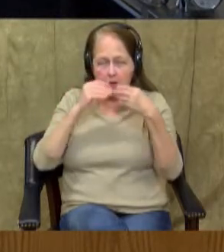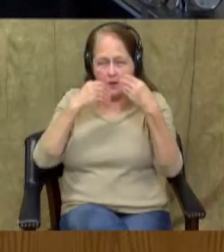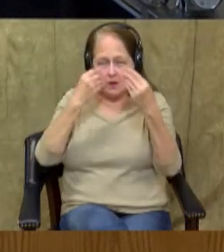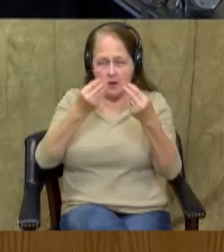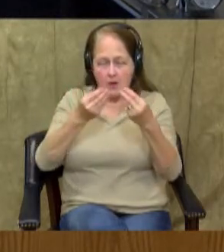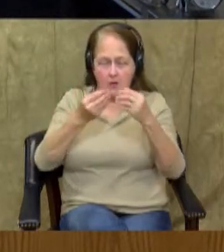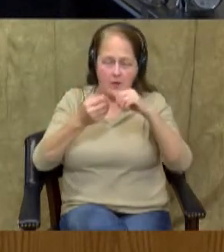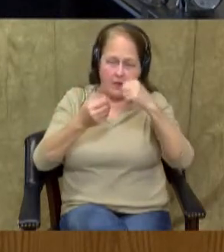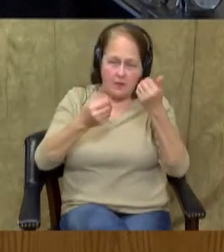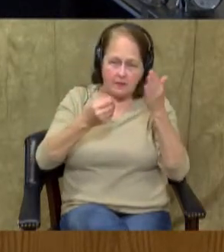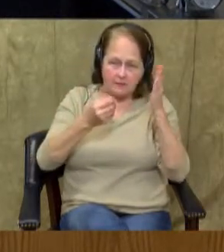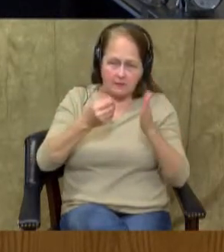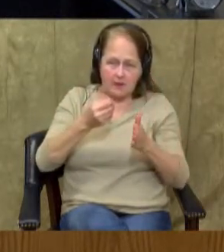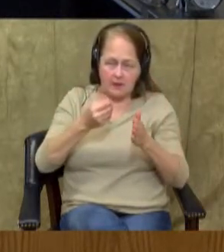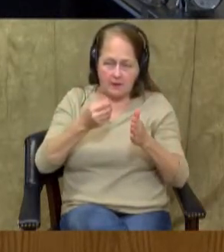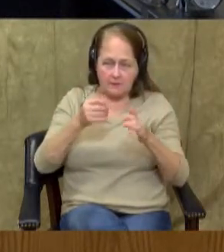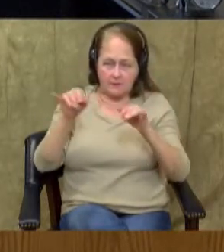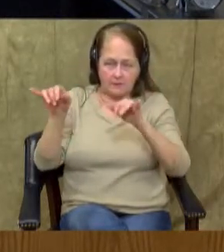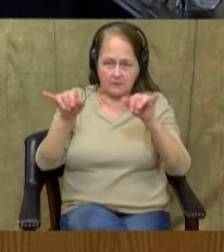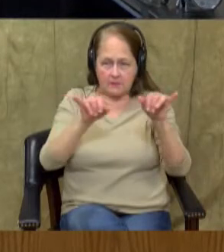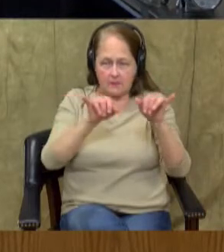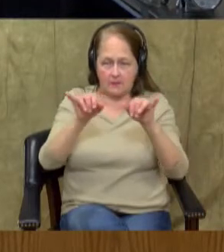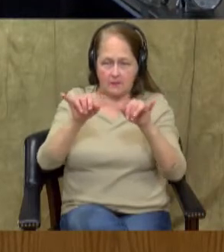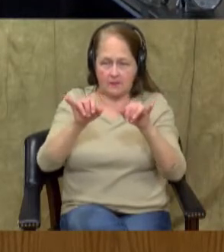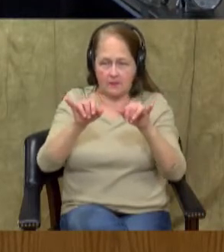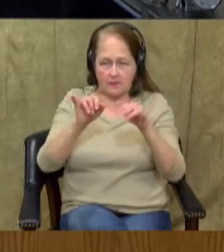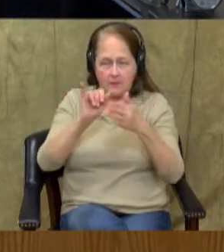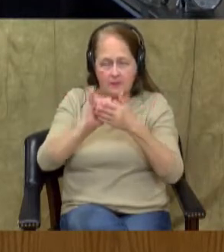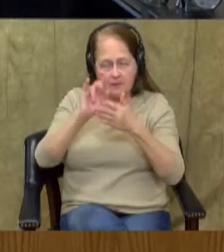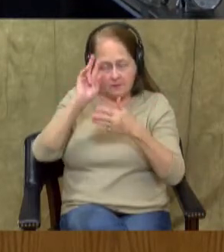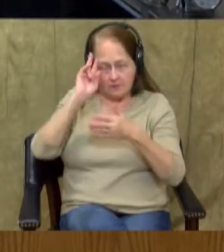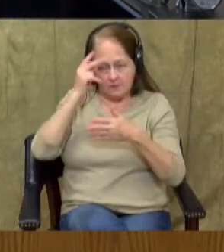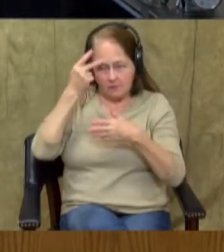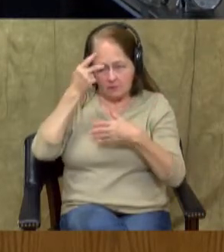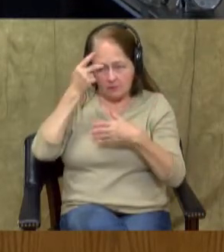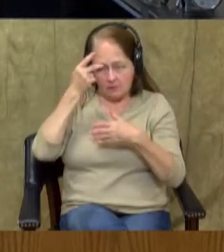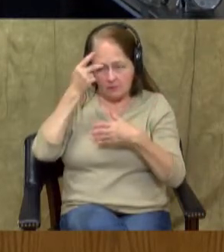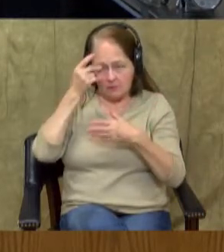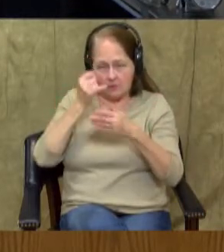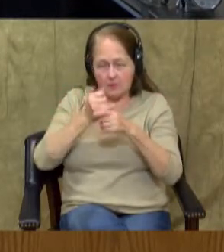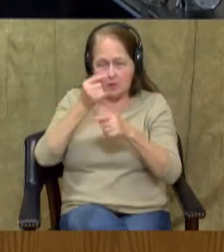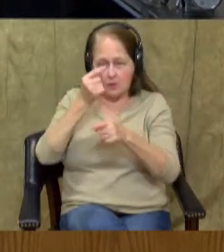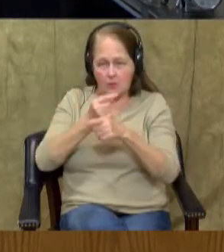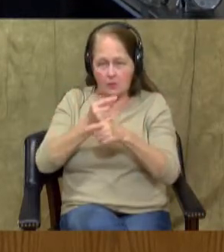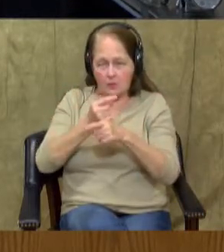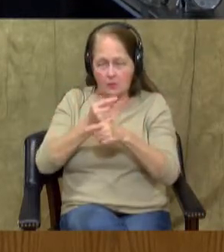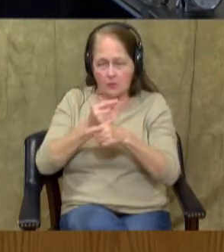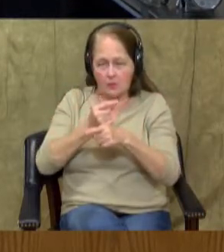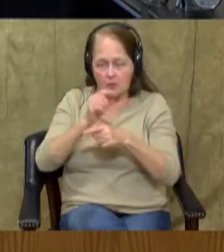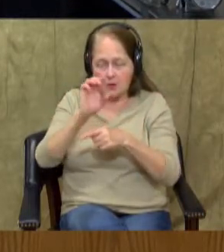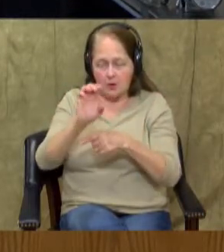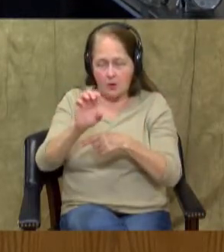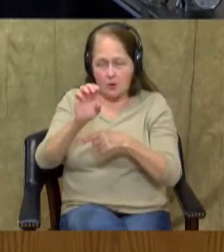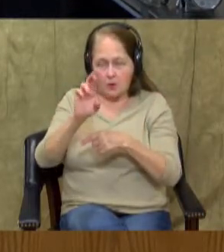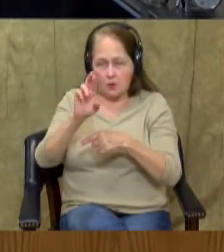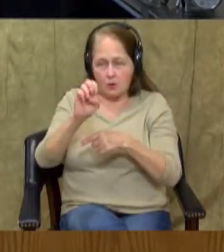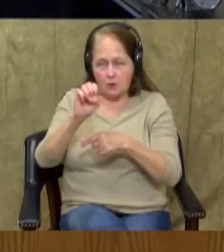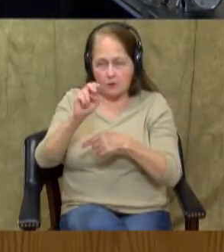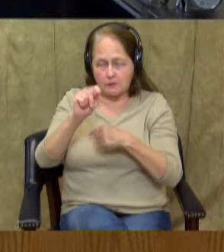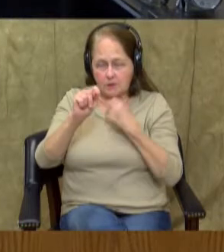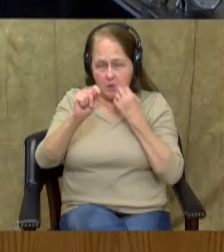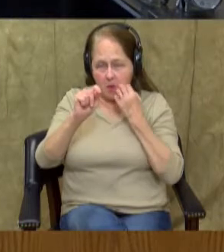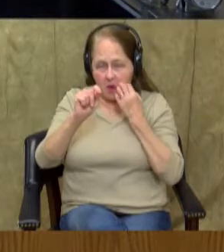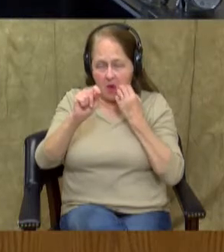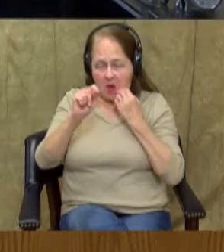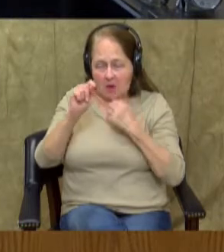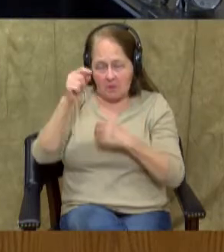on the other side of the Earth. This is a common misconception. The correct answer is a crescent moon. The